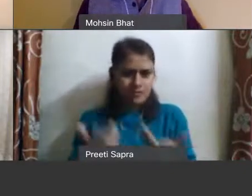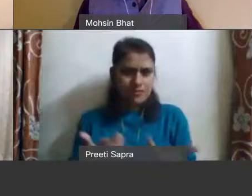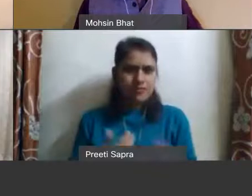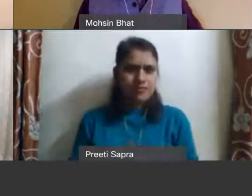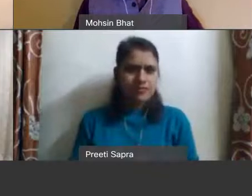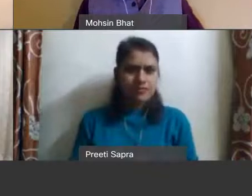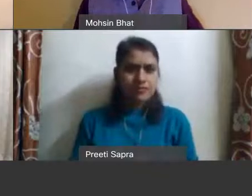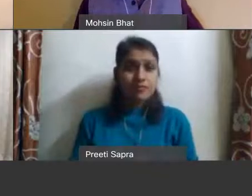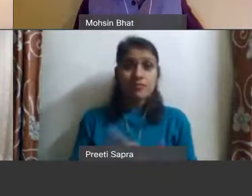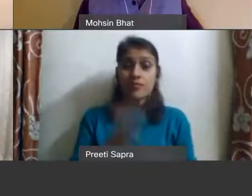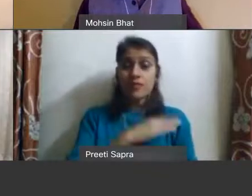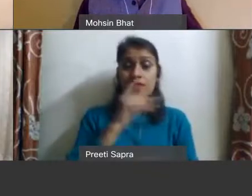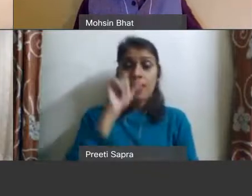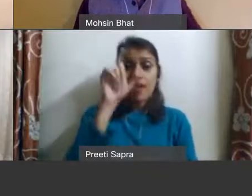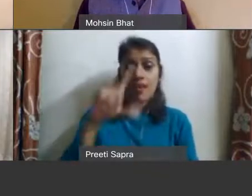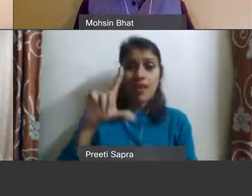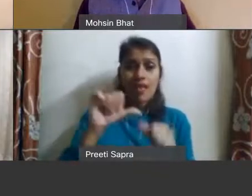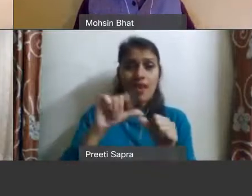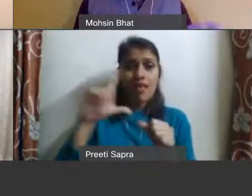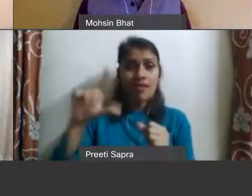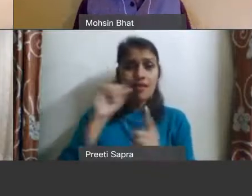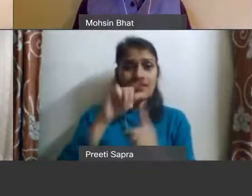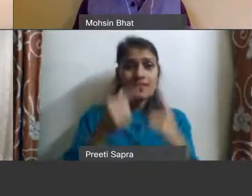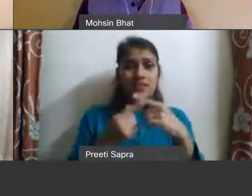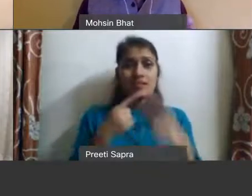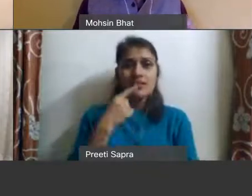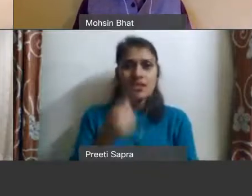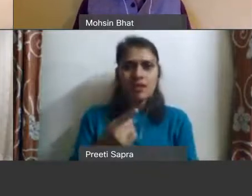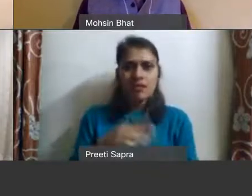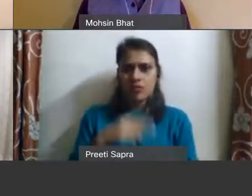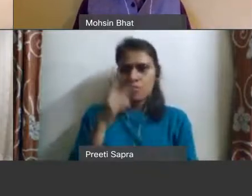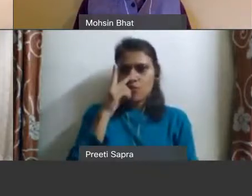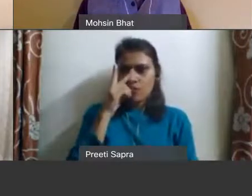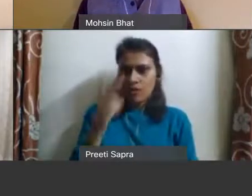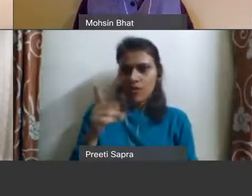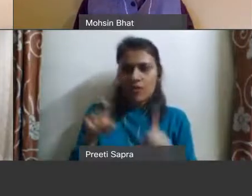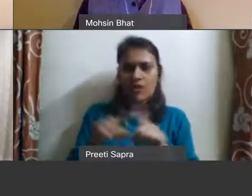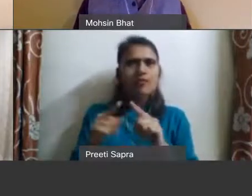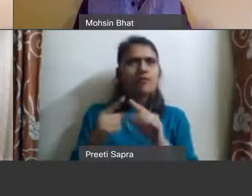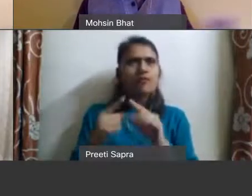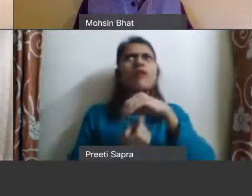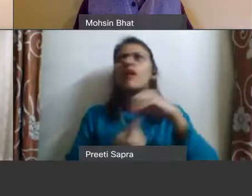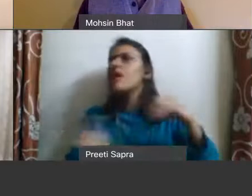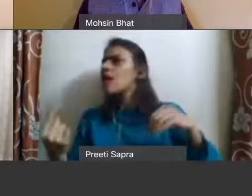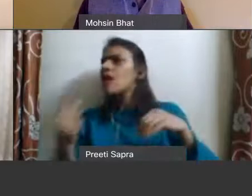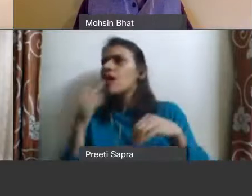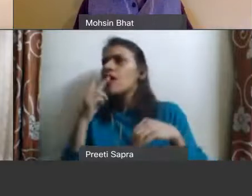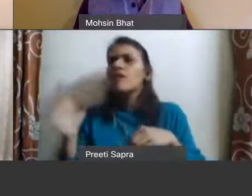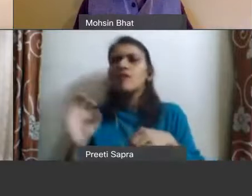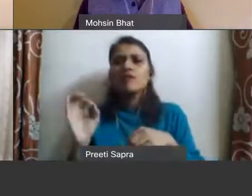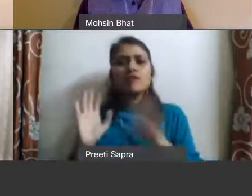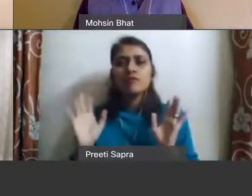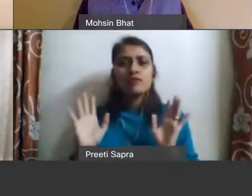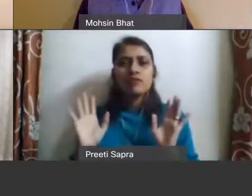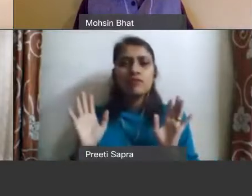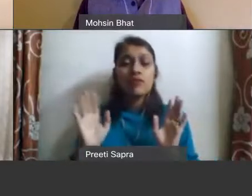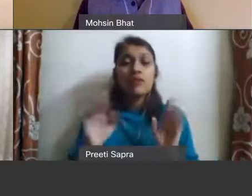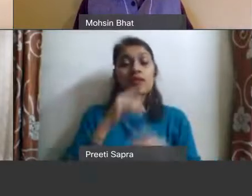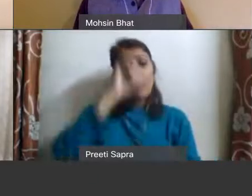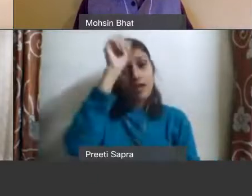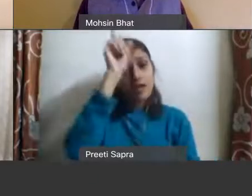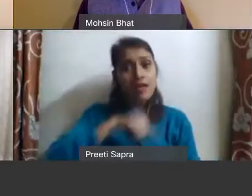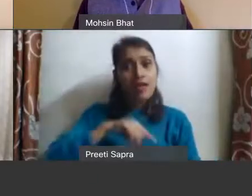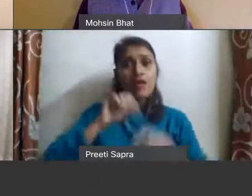you rightly pointed out, the CAA should not be seen in isolation. There's obviously a larger question of citizenship, but